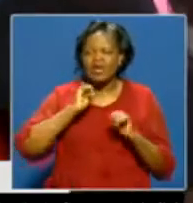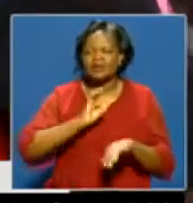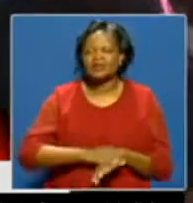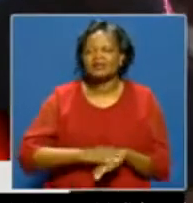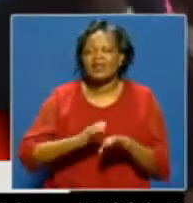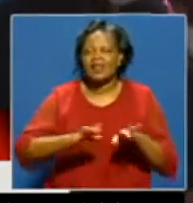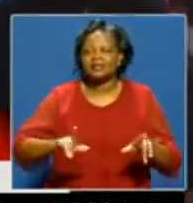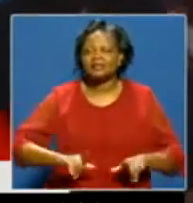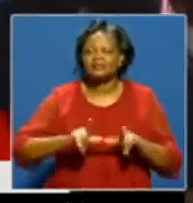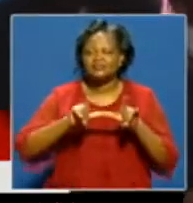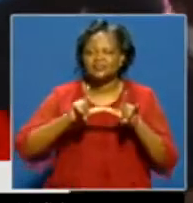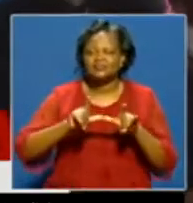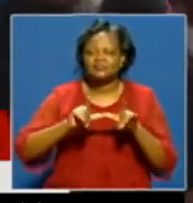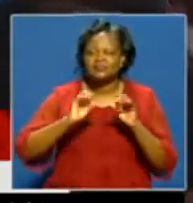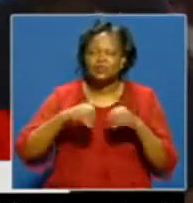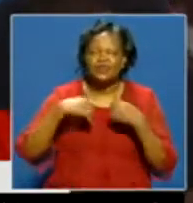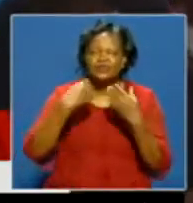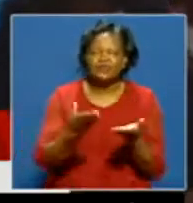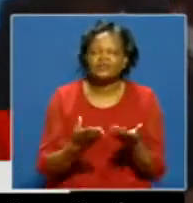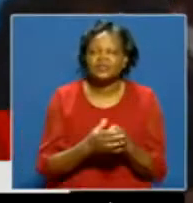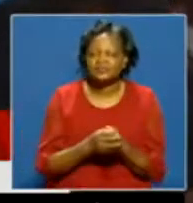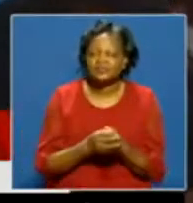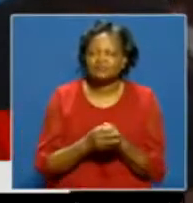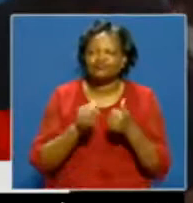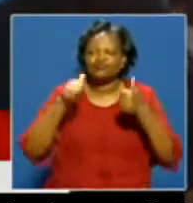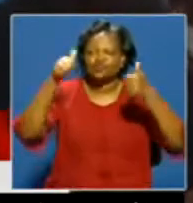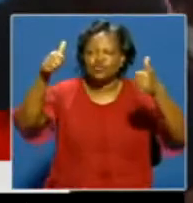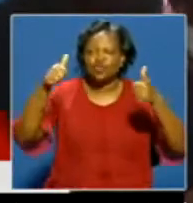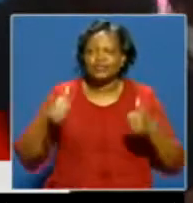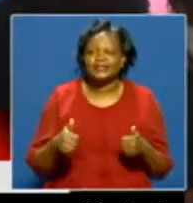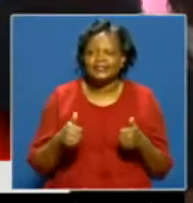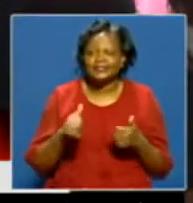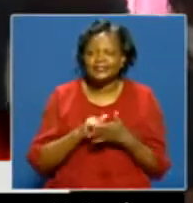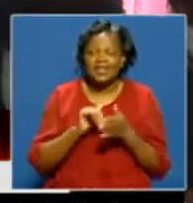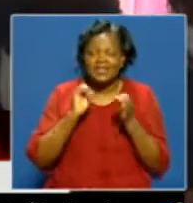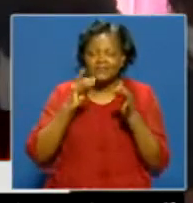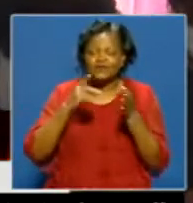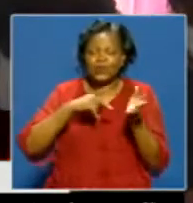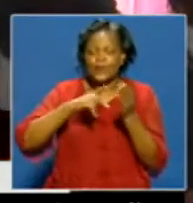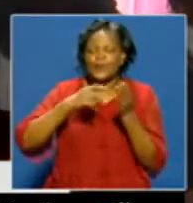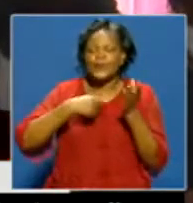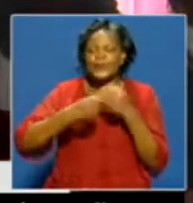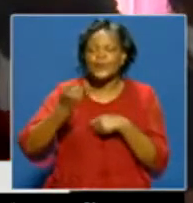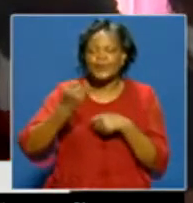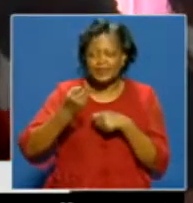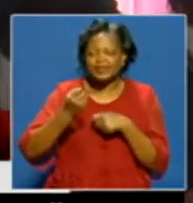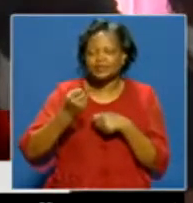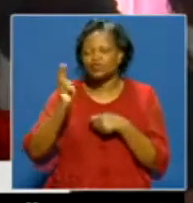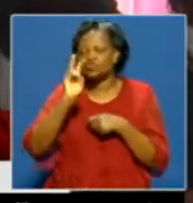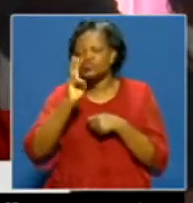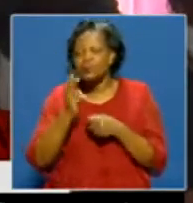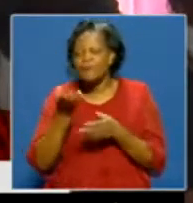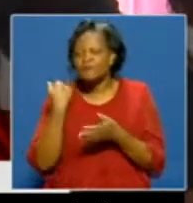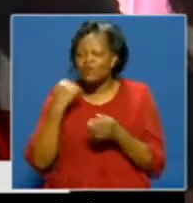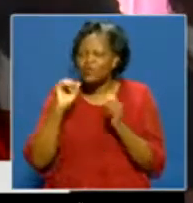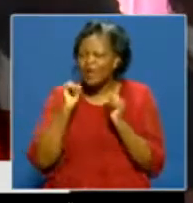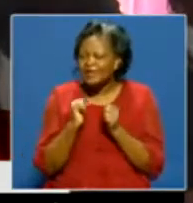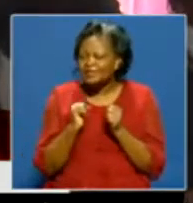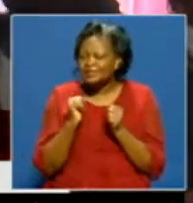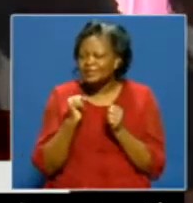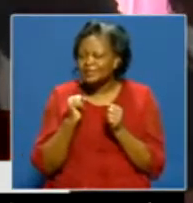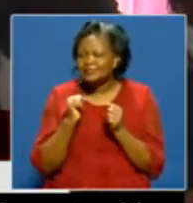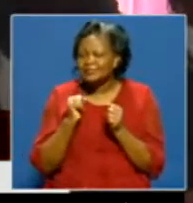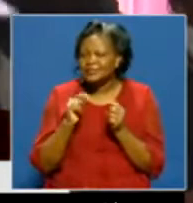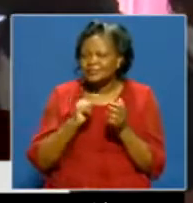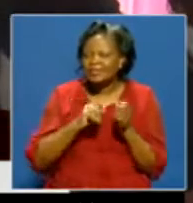Sasa tumewapatia advance notice. Ili kama ulinunua, tafuta sale agreement iko wapi. Kama wewe uliuzia hii